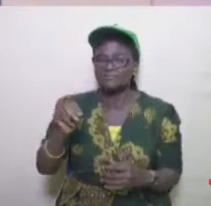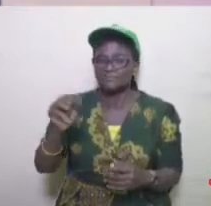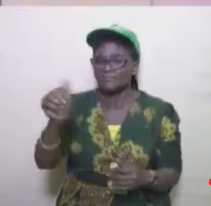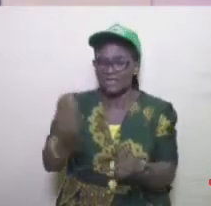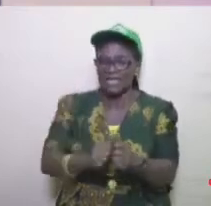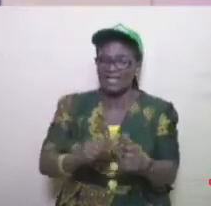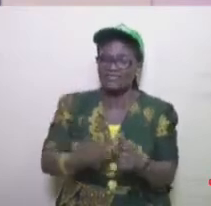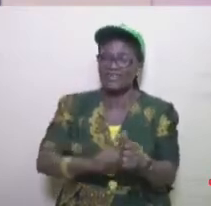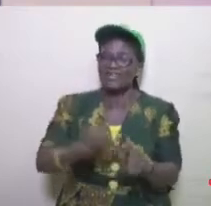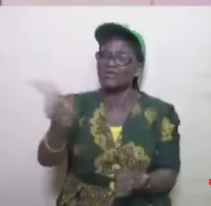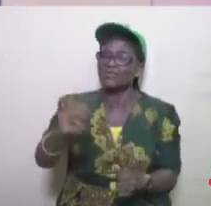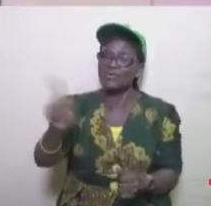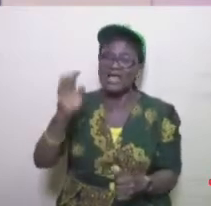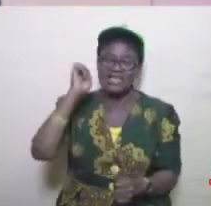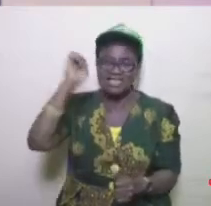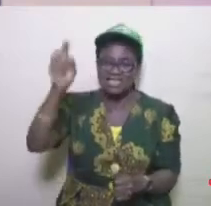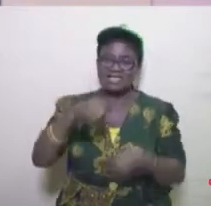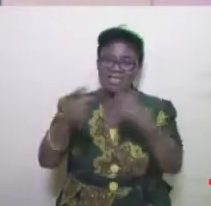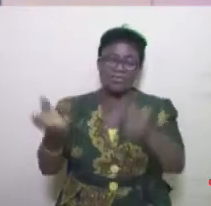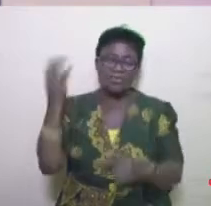Everywhere he went, he had favor.